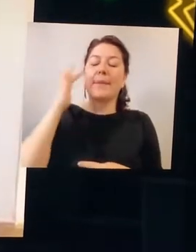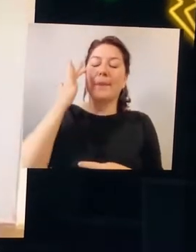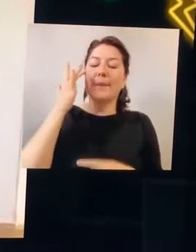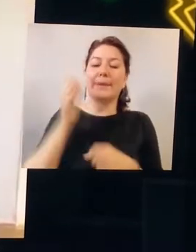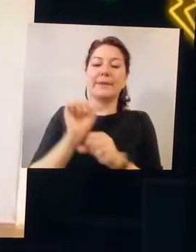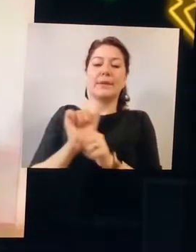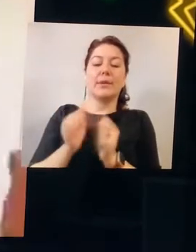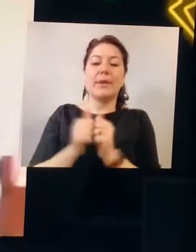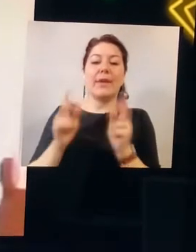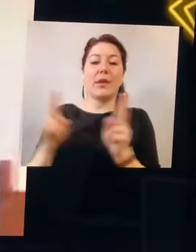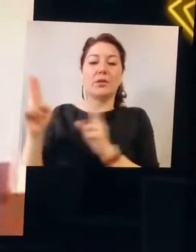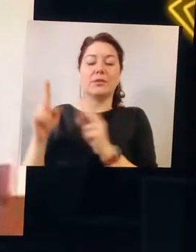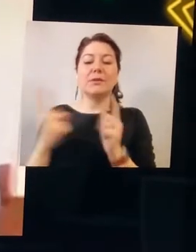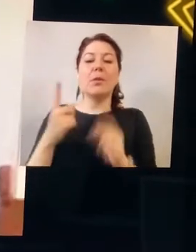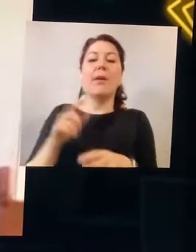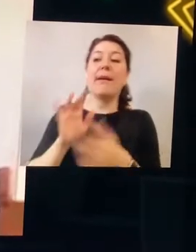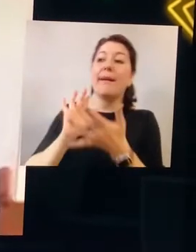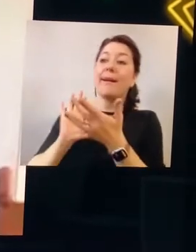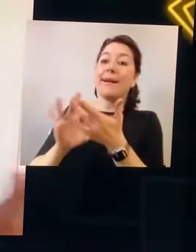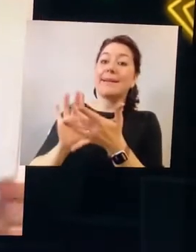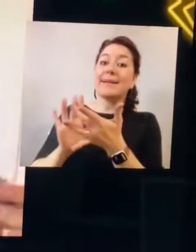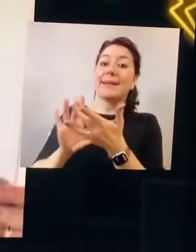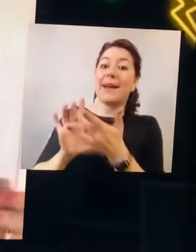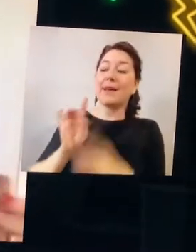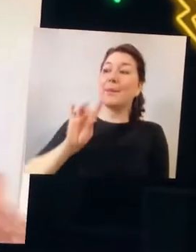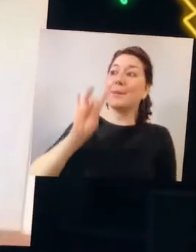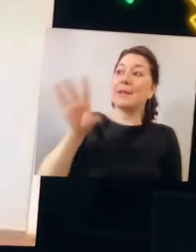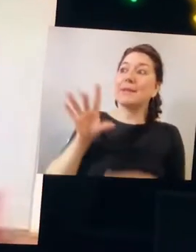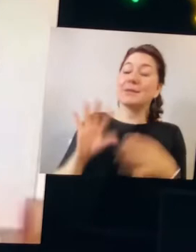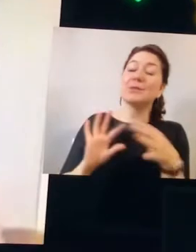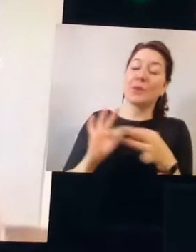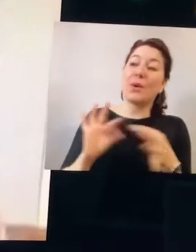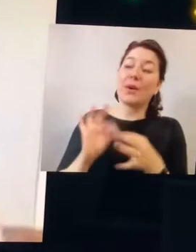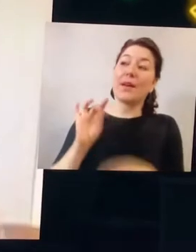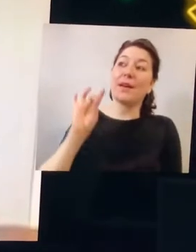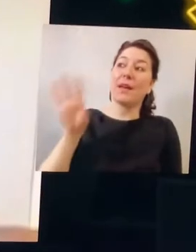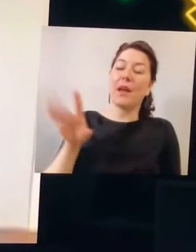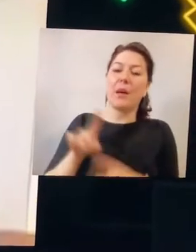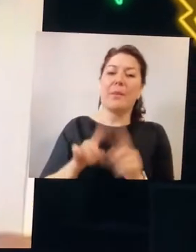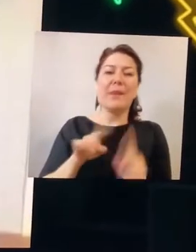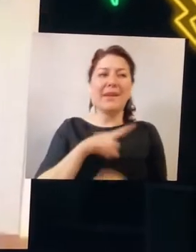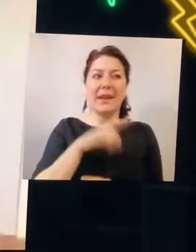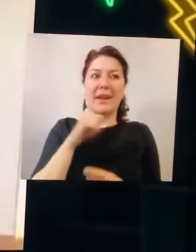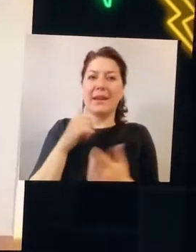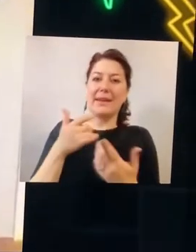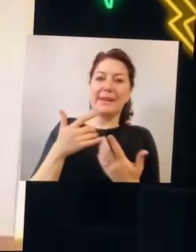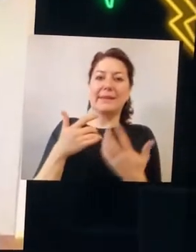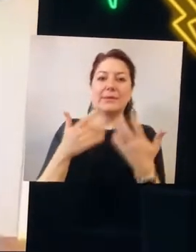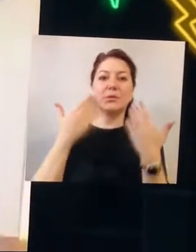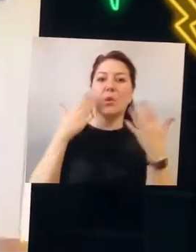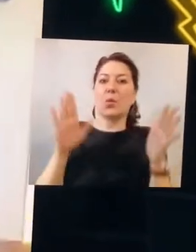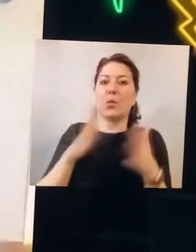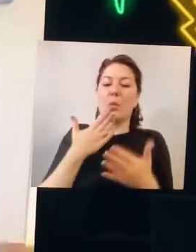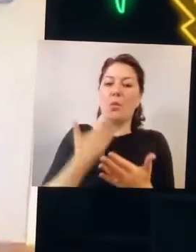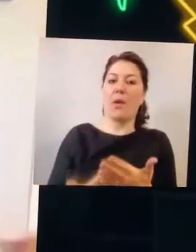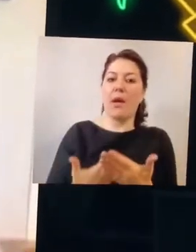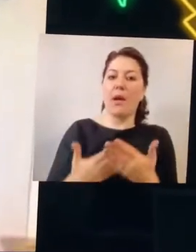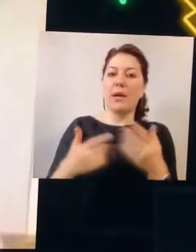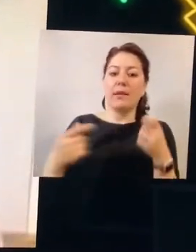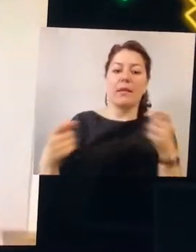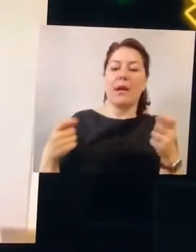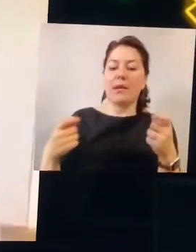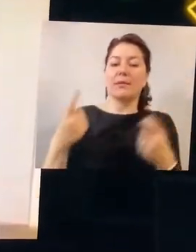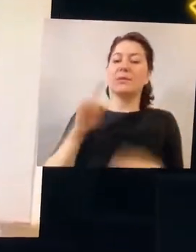and pitch them a story that they don't really, that they don't really handle, like, or a story about something that they don't